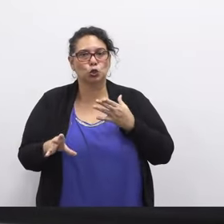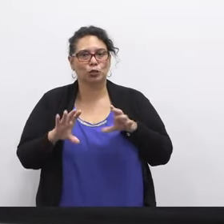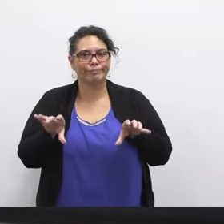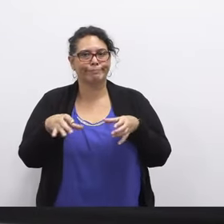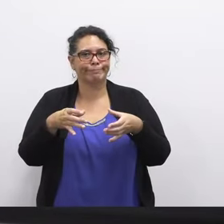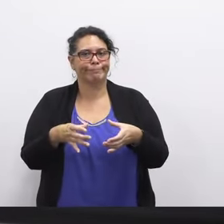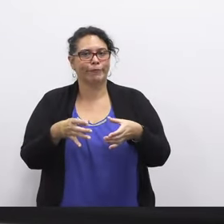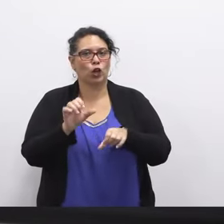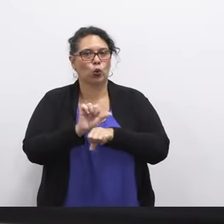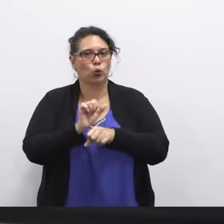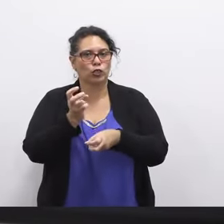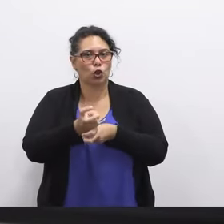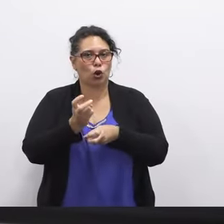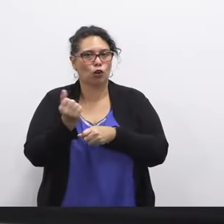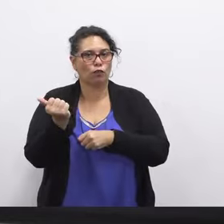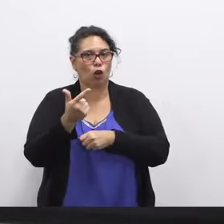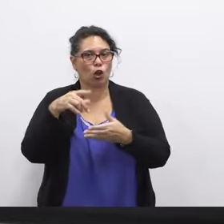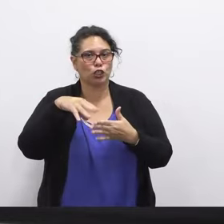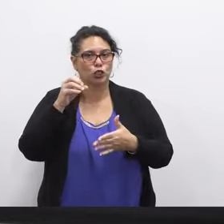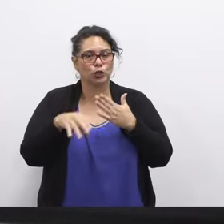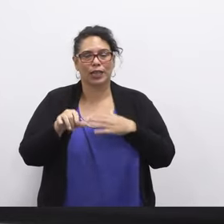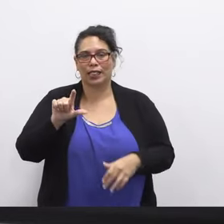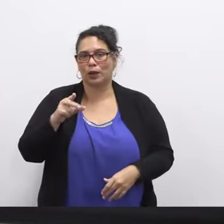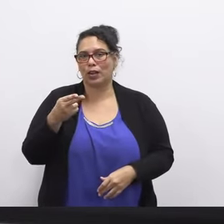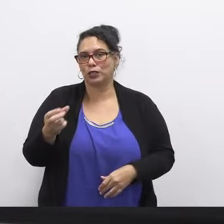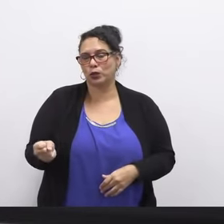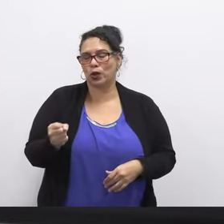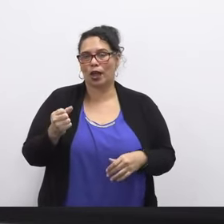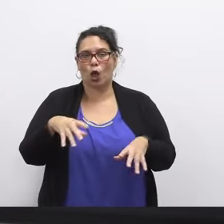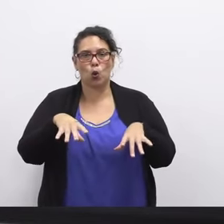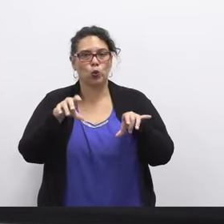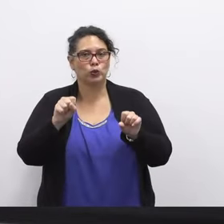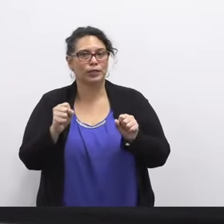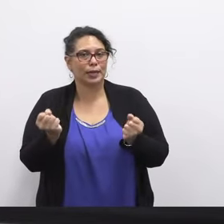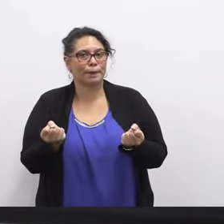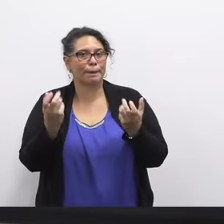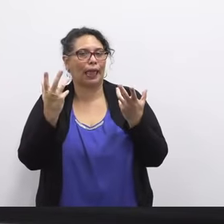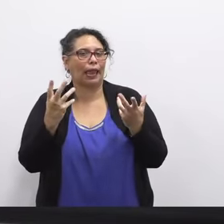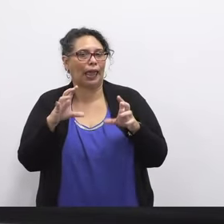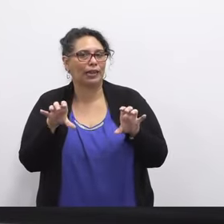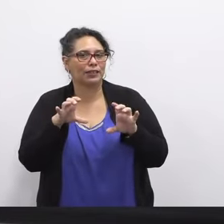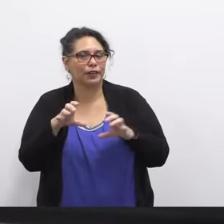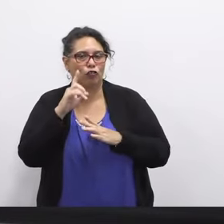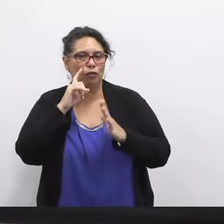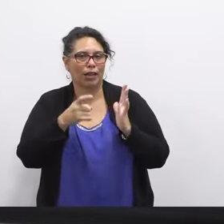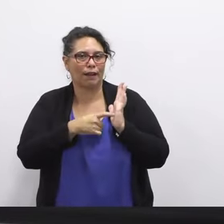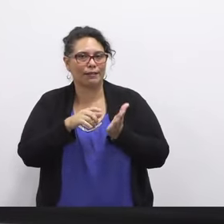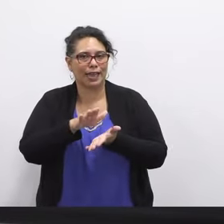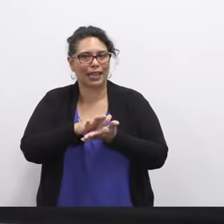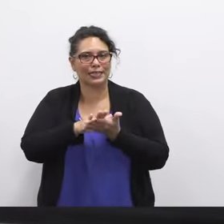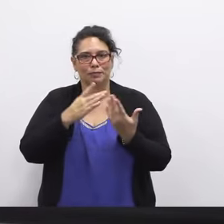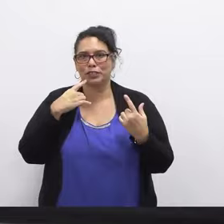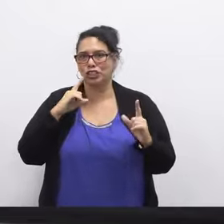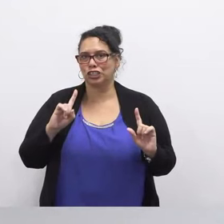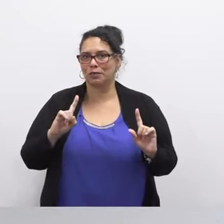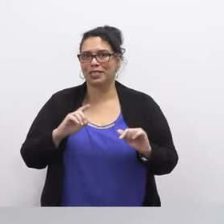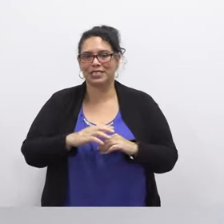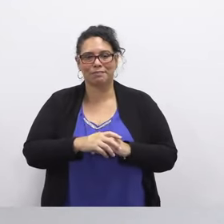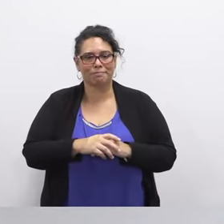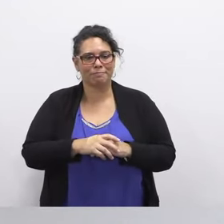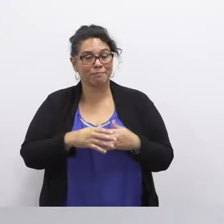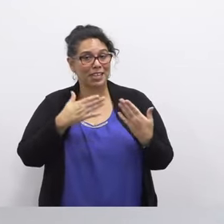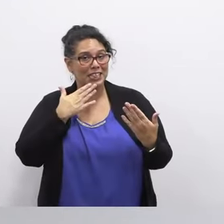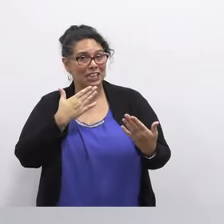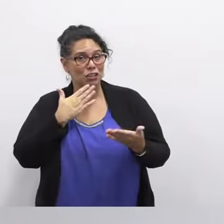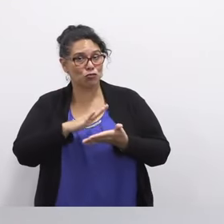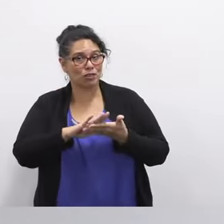for all students at Lakewood High School by hosting many activities and recognizing for their academic achievements. Thank you, Sydney. Nice